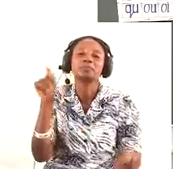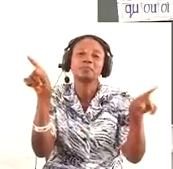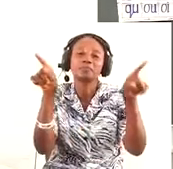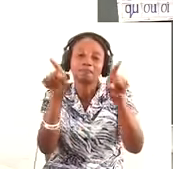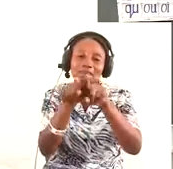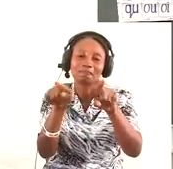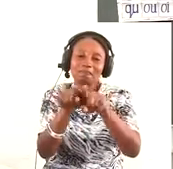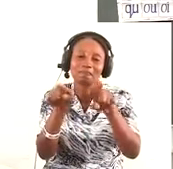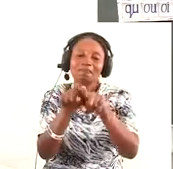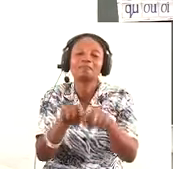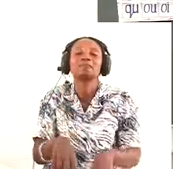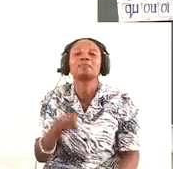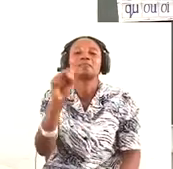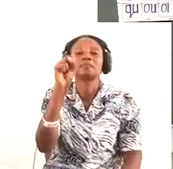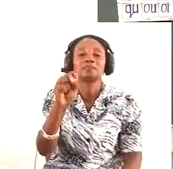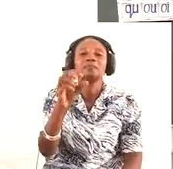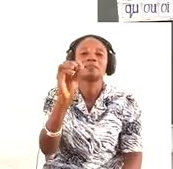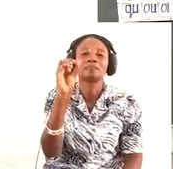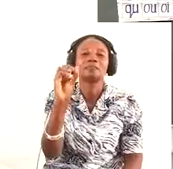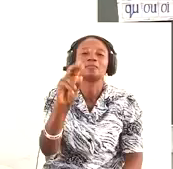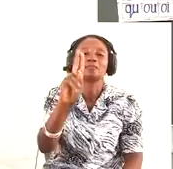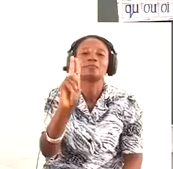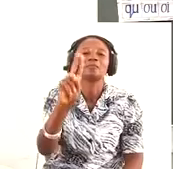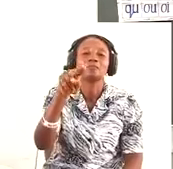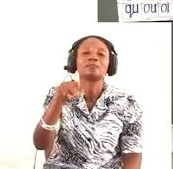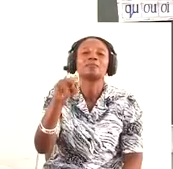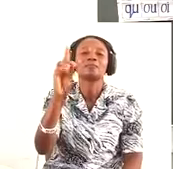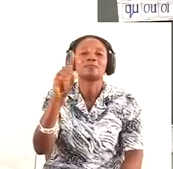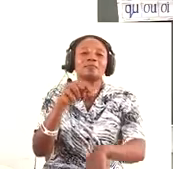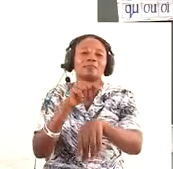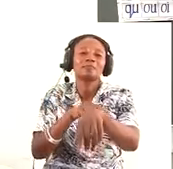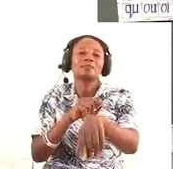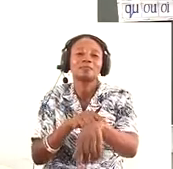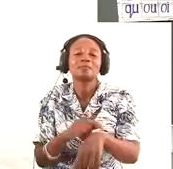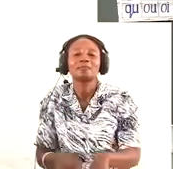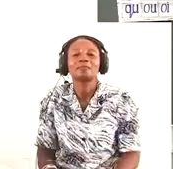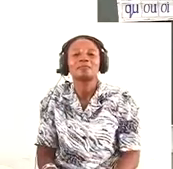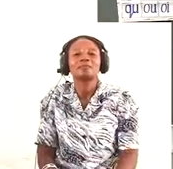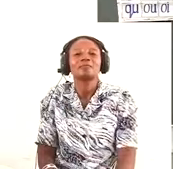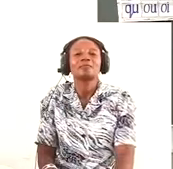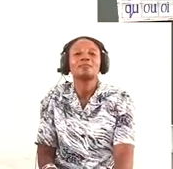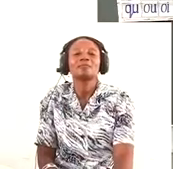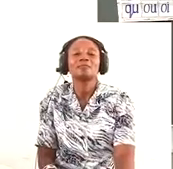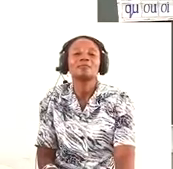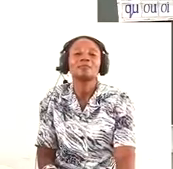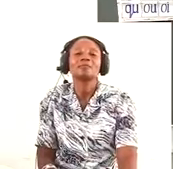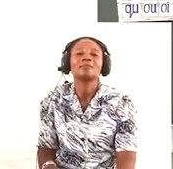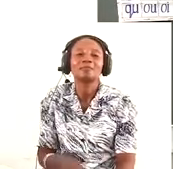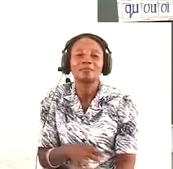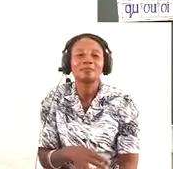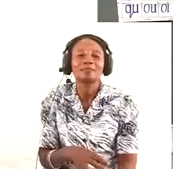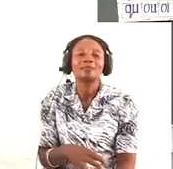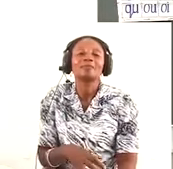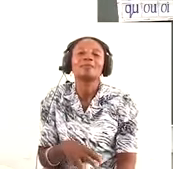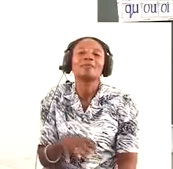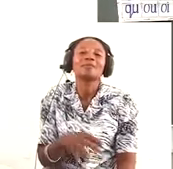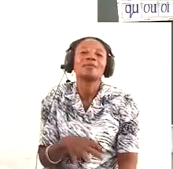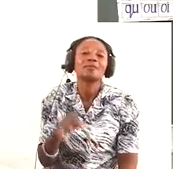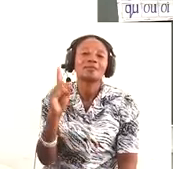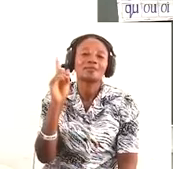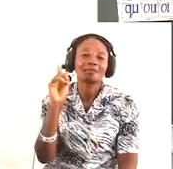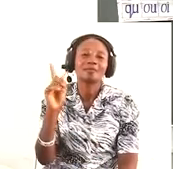sound. The same sound. This time around, it's not words to sound matching, but it's